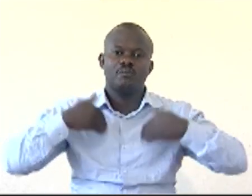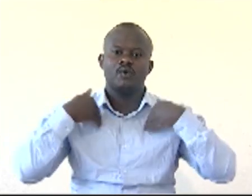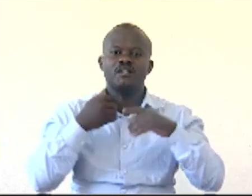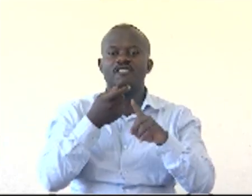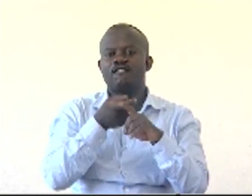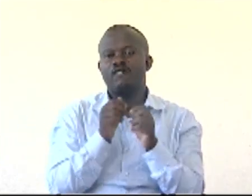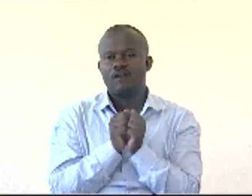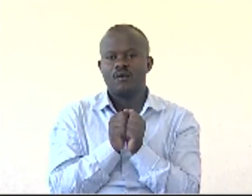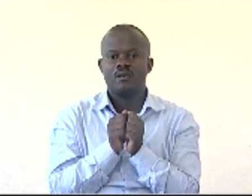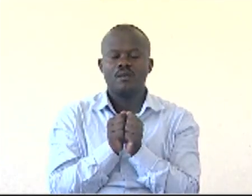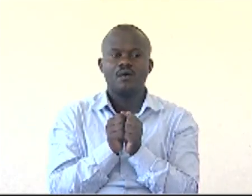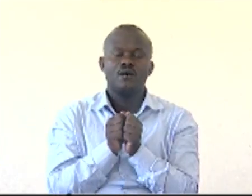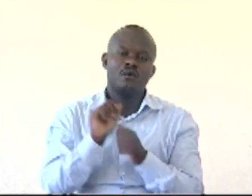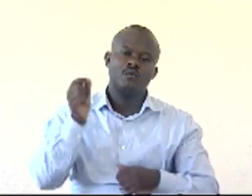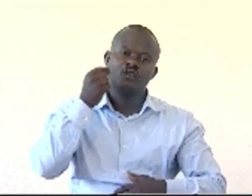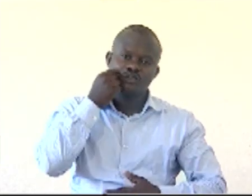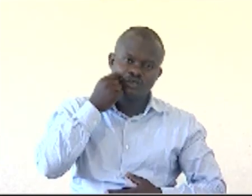from mosquitoes.